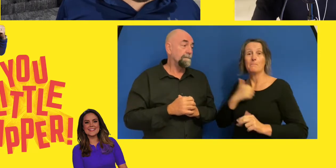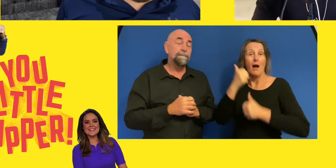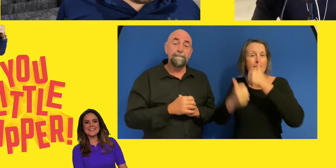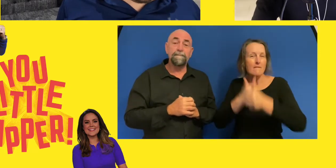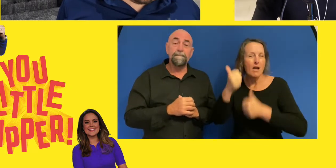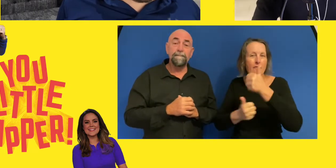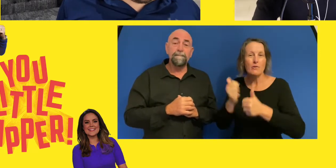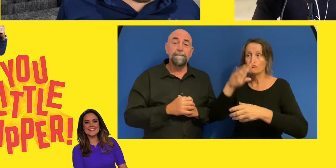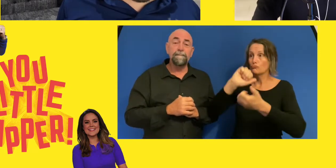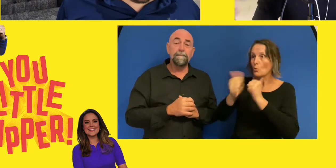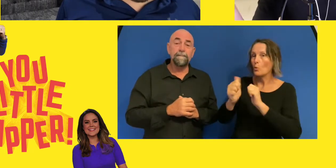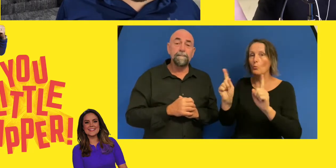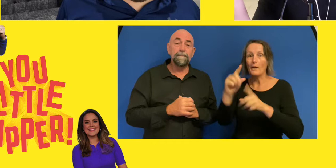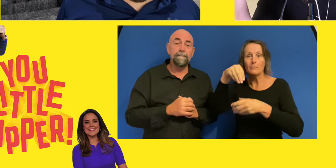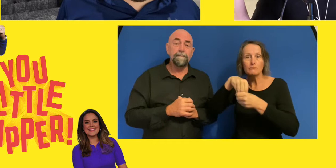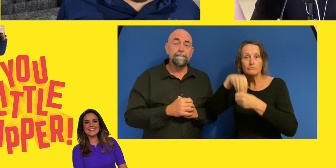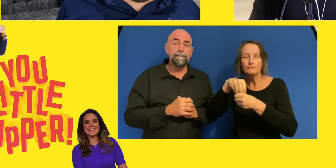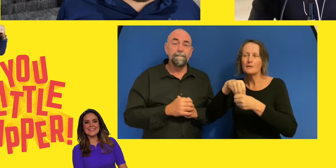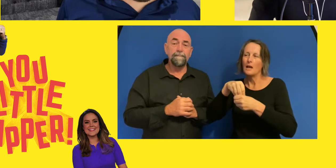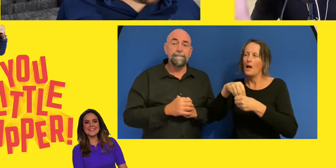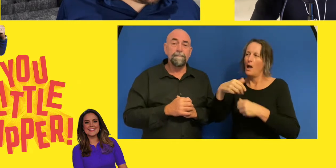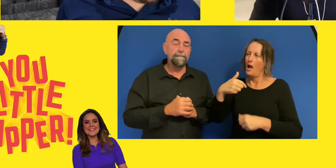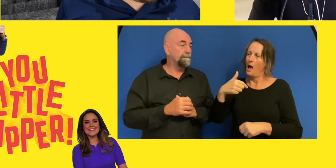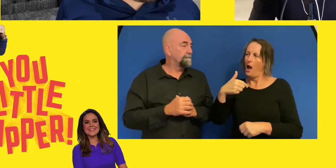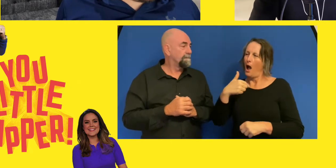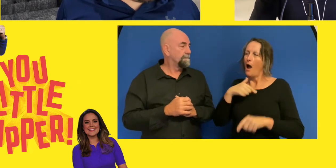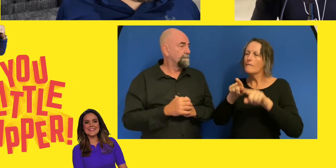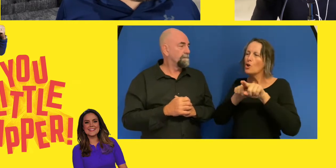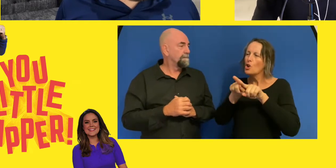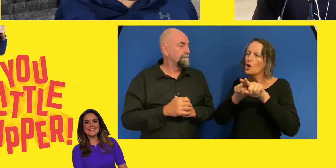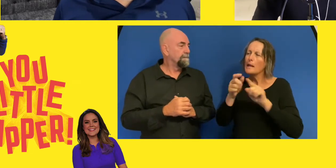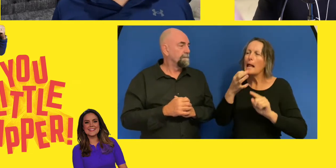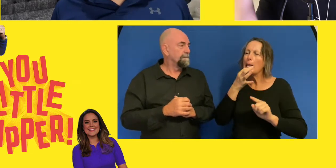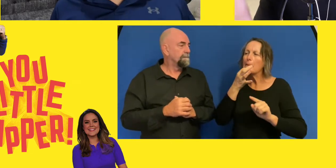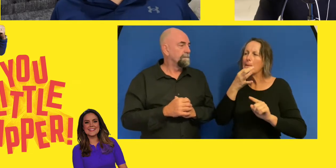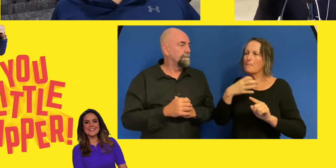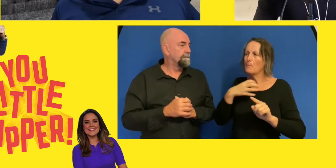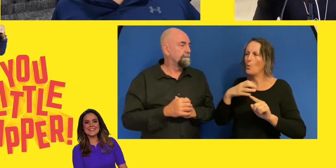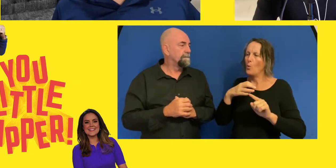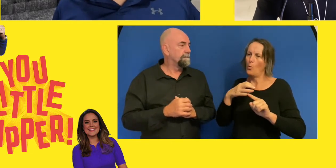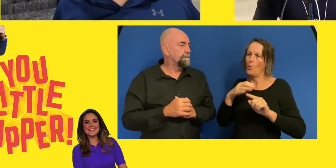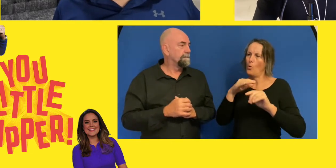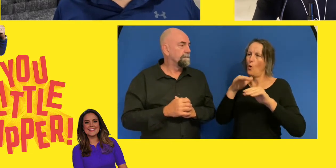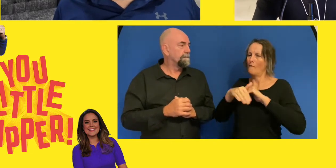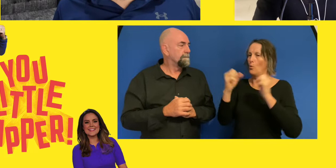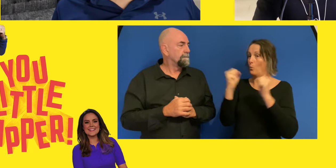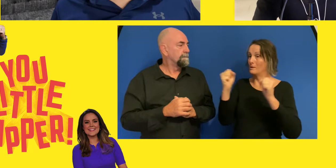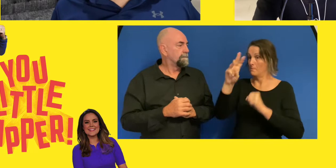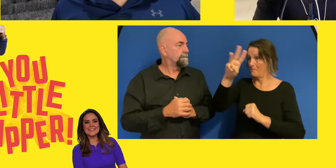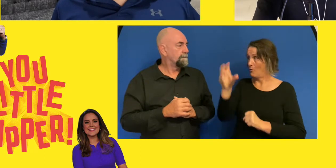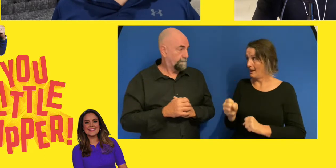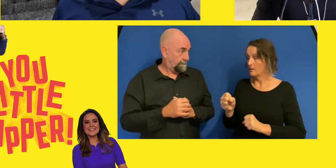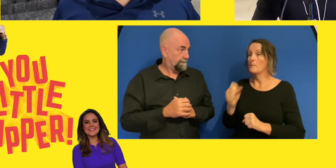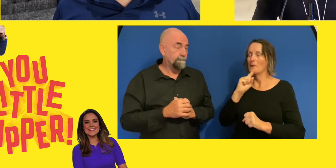my best of the rest is actually a little bit of a movement, learn a little bit more about at this Winter Paralympics, and that